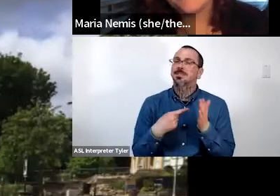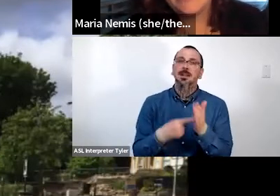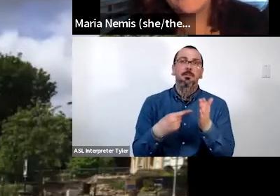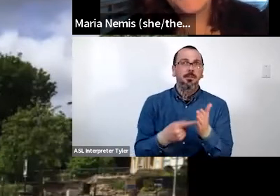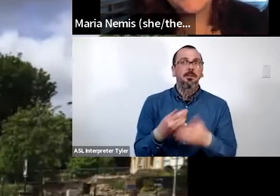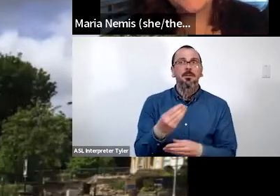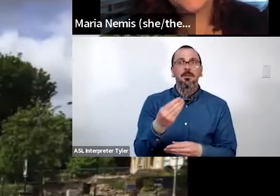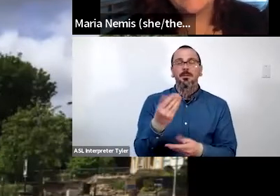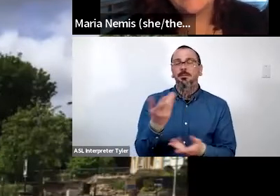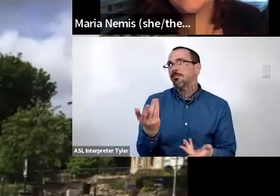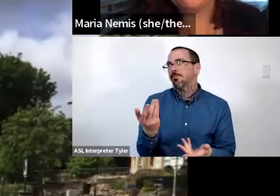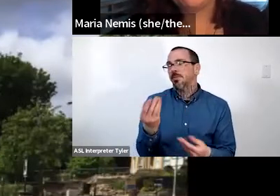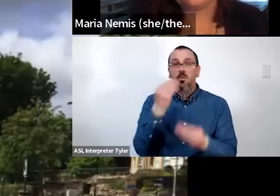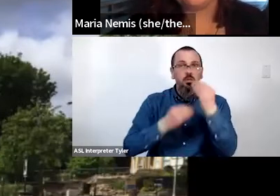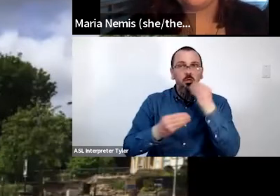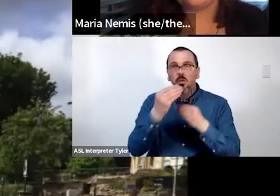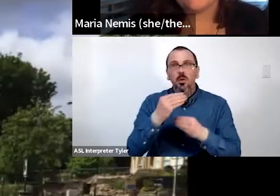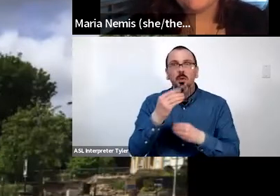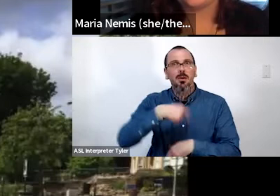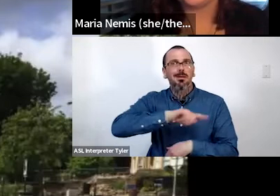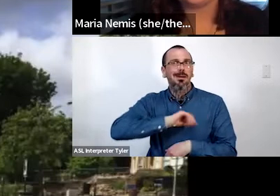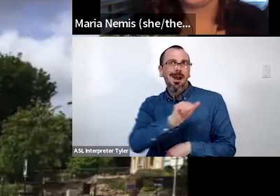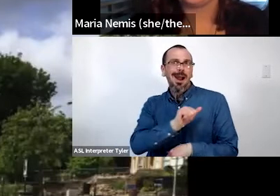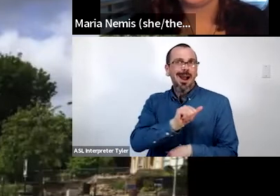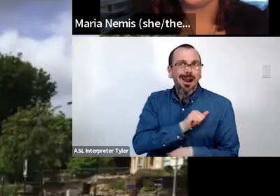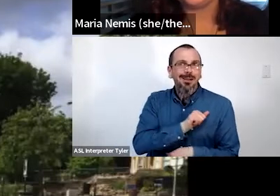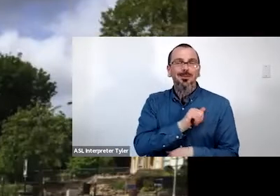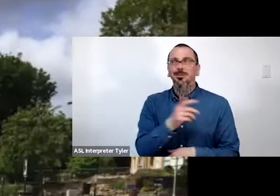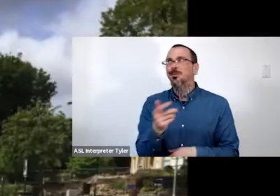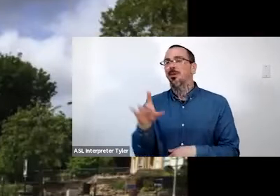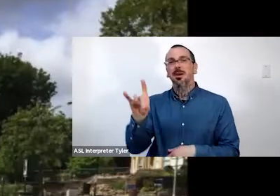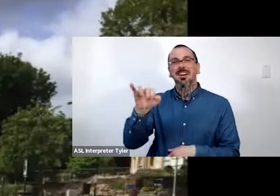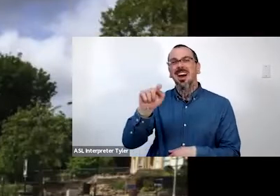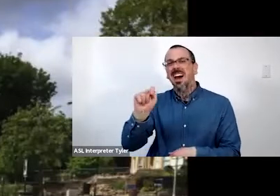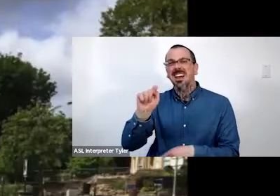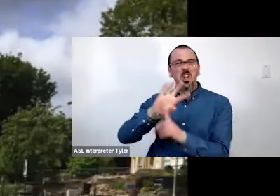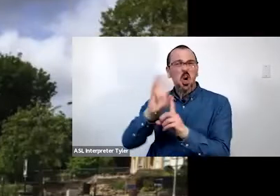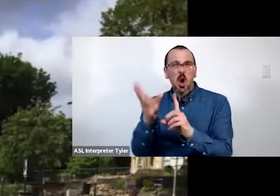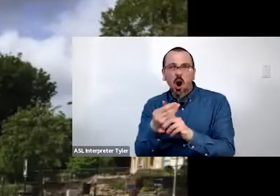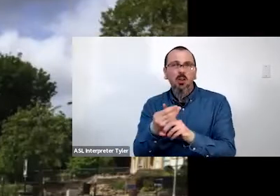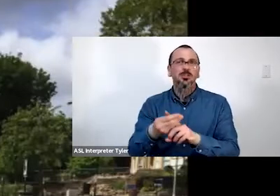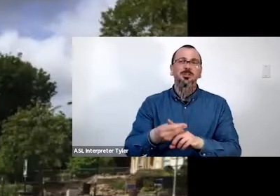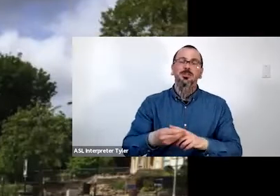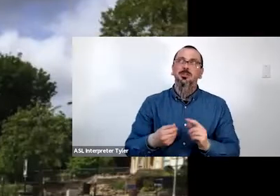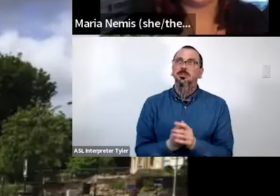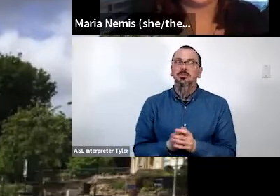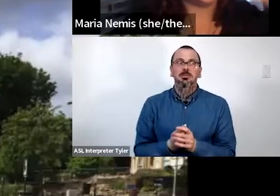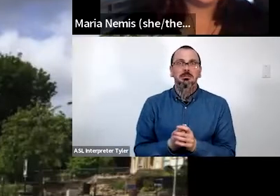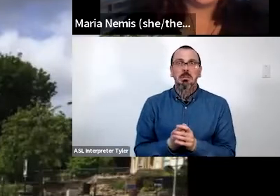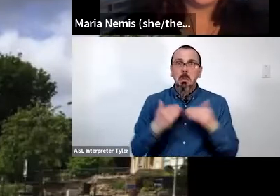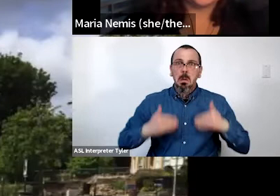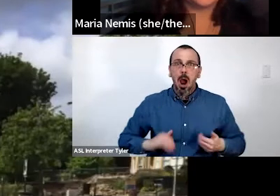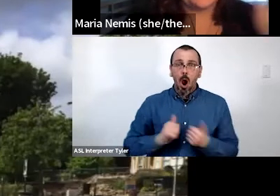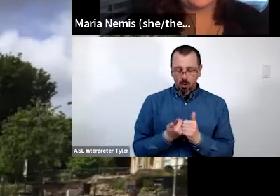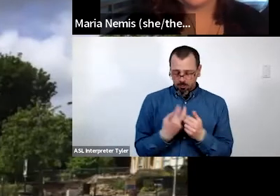of diet culture, how people feel about their bodies. I think that there